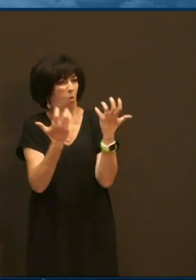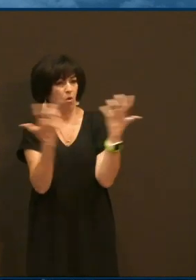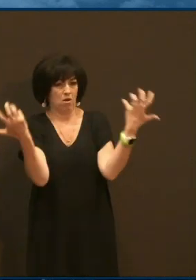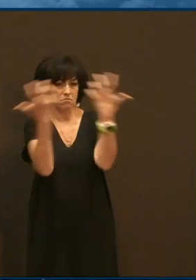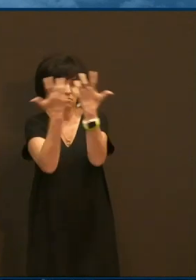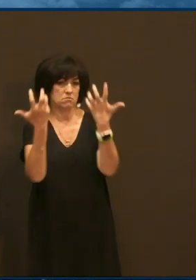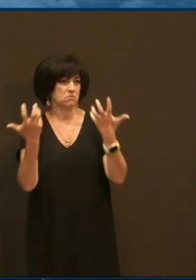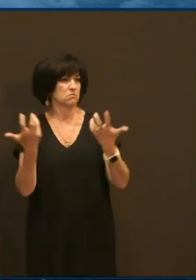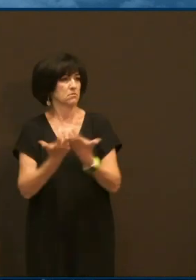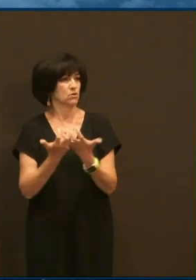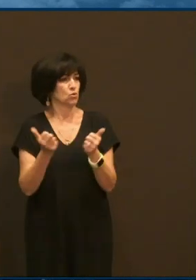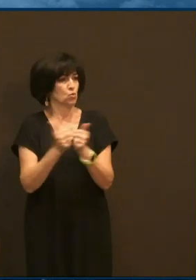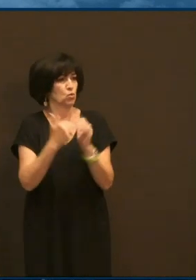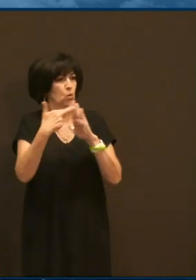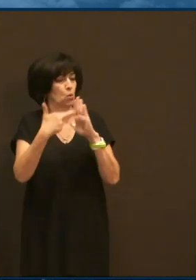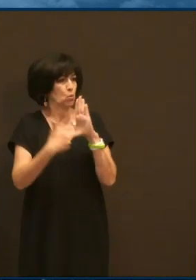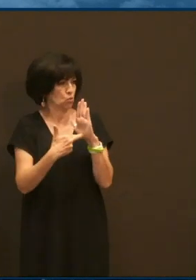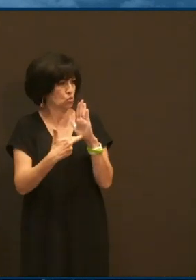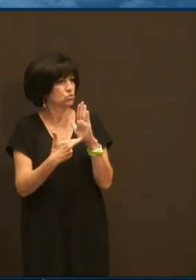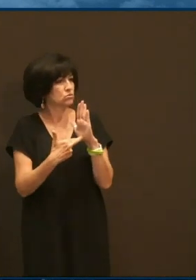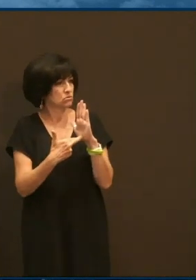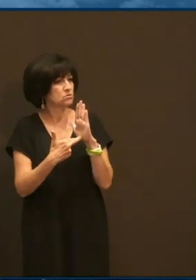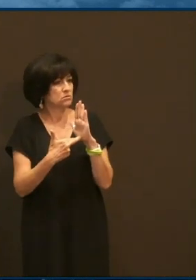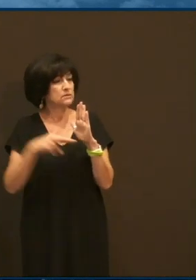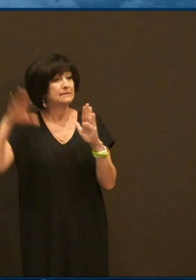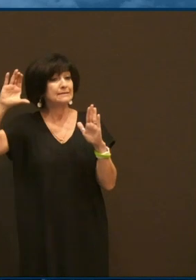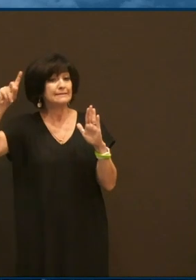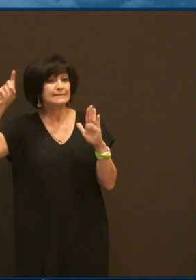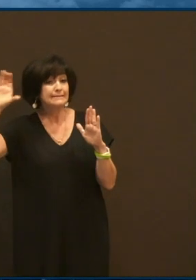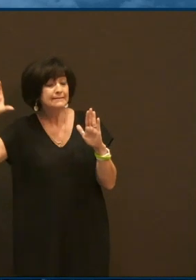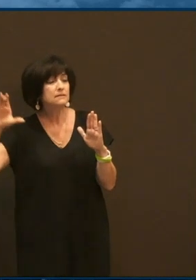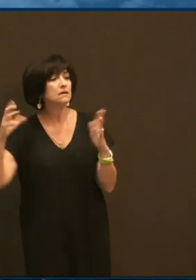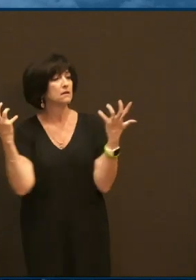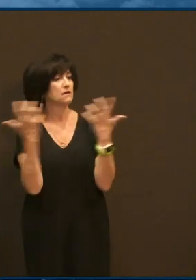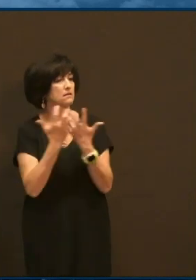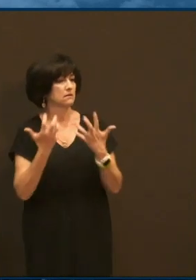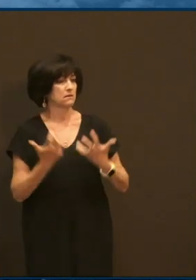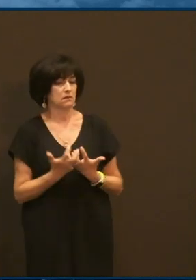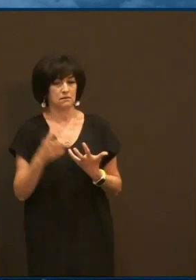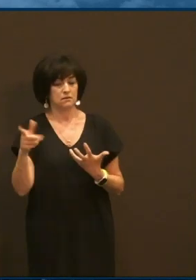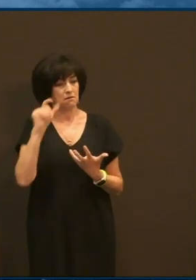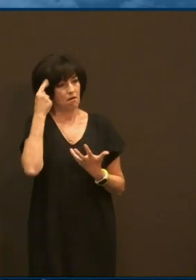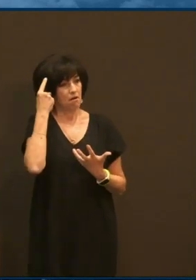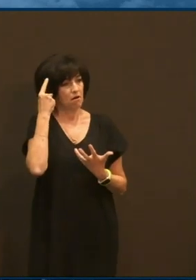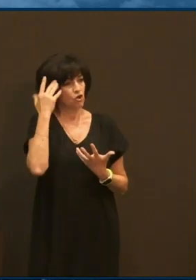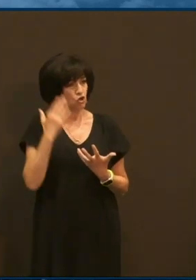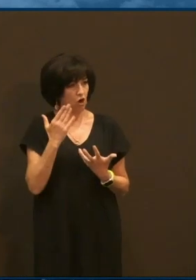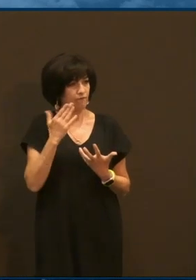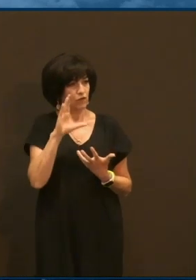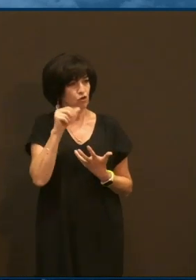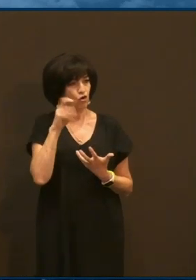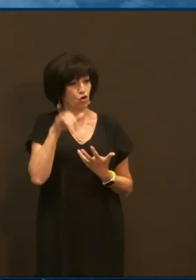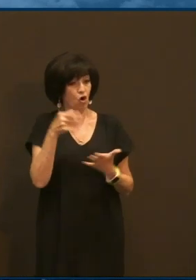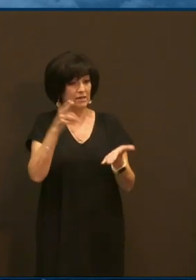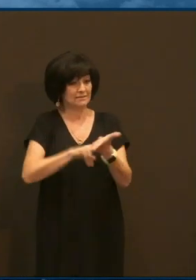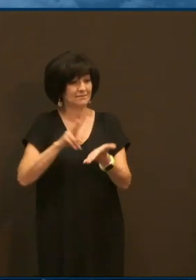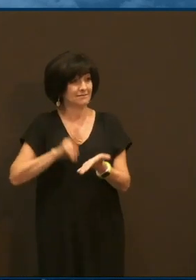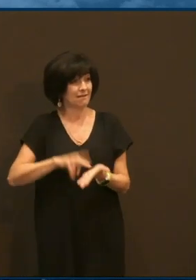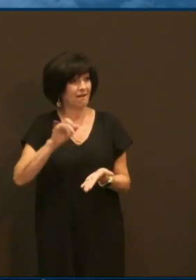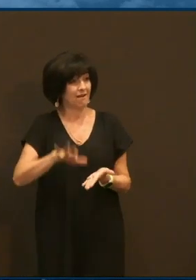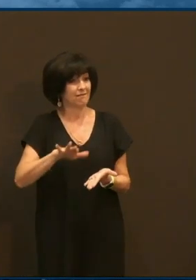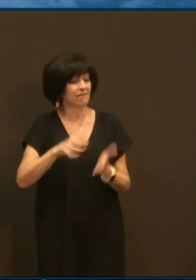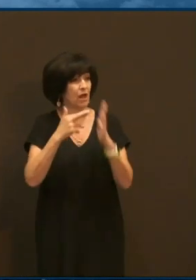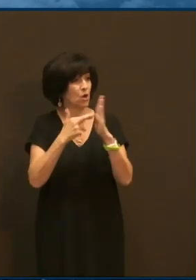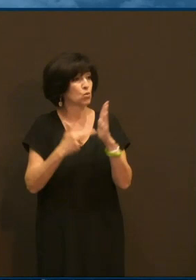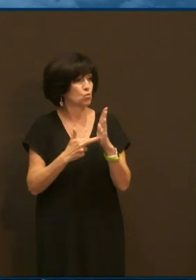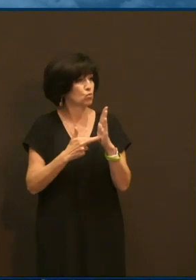the guidance and the order that Governor Carney signed. There's a lot of unknowns, but there are things that they can do at